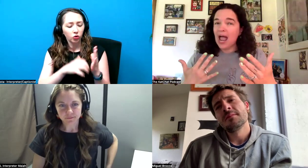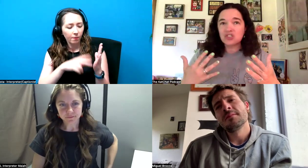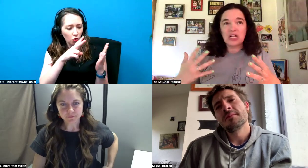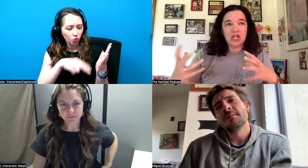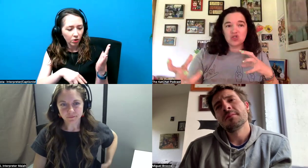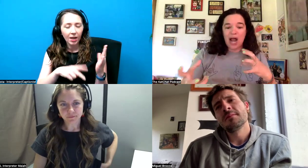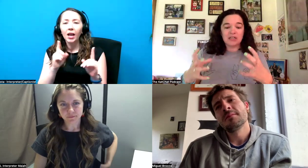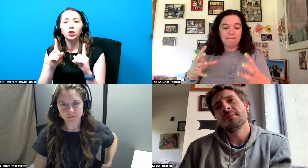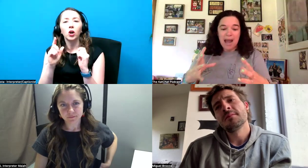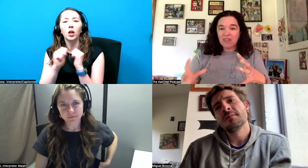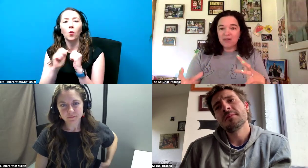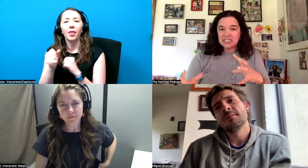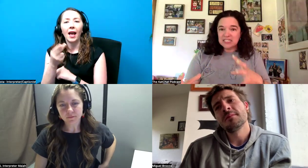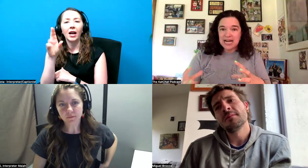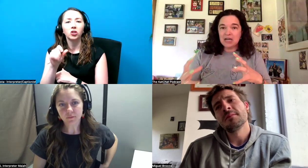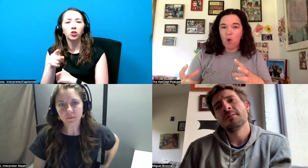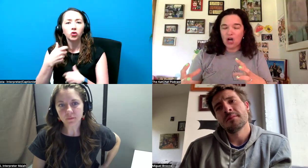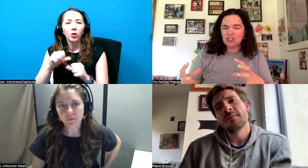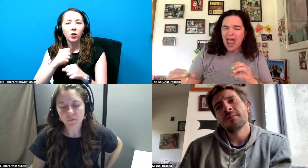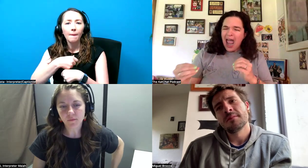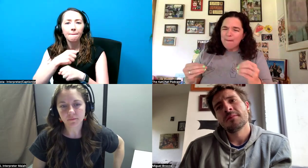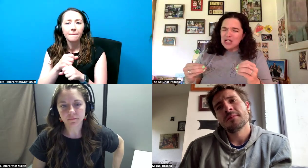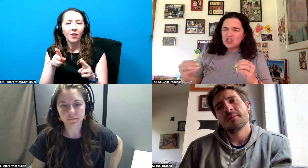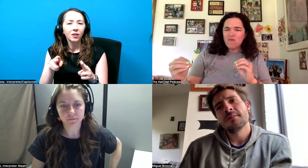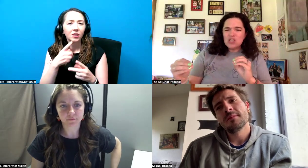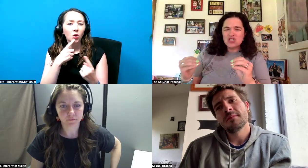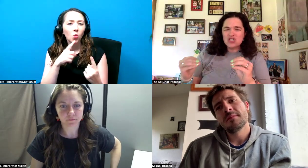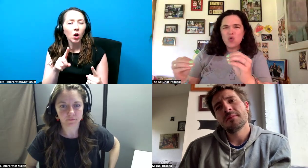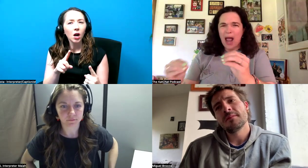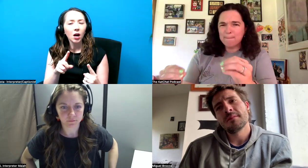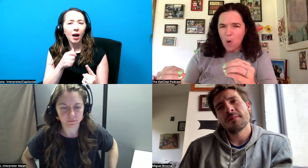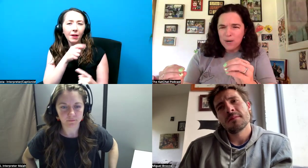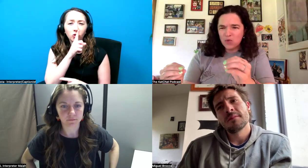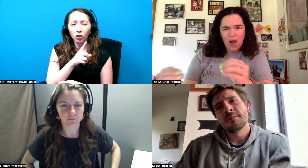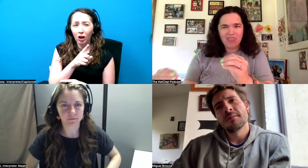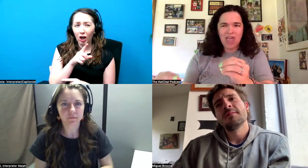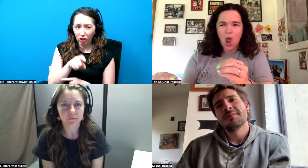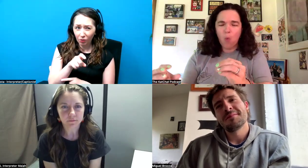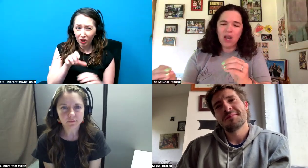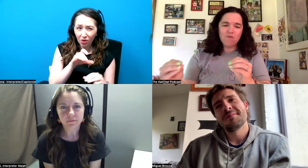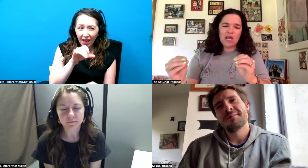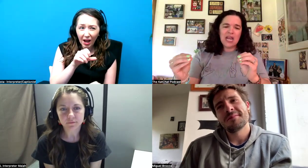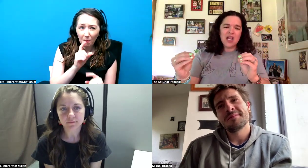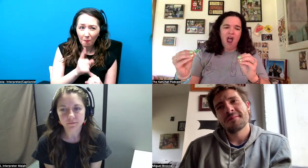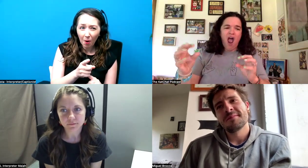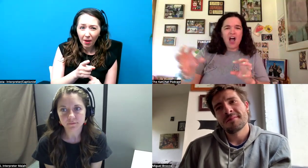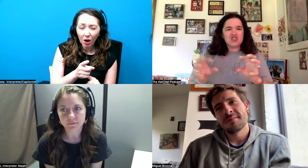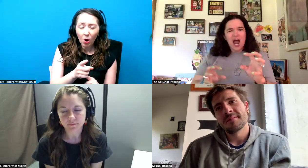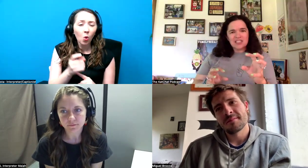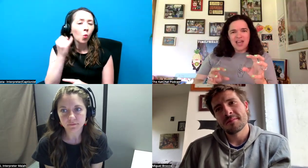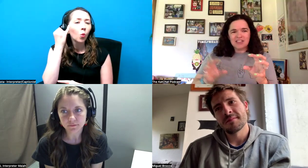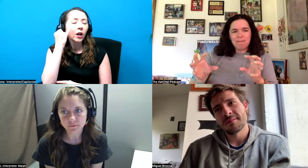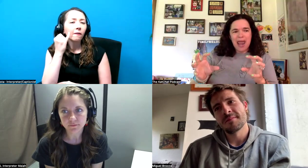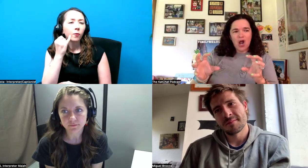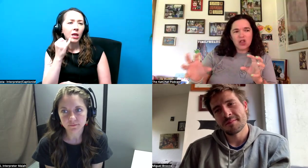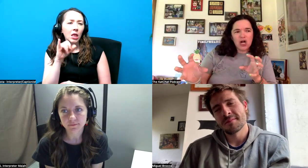with Ashton and you're trying to make the scene work. 'Cause I'm not sure we should do that moment right there. What if we